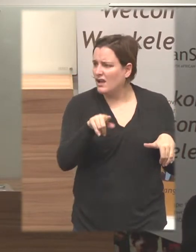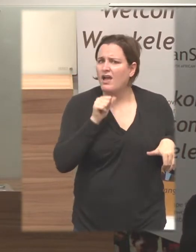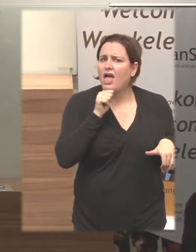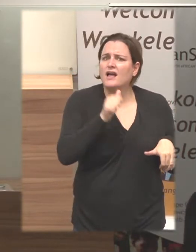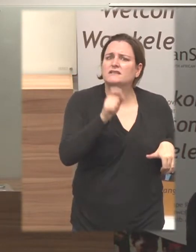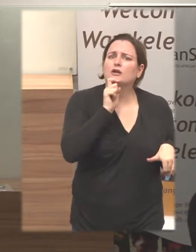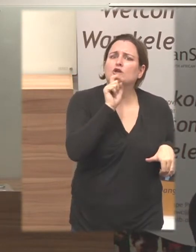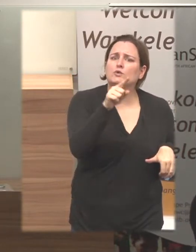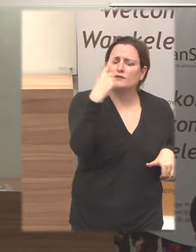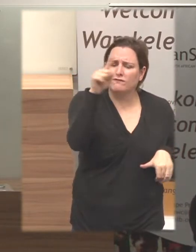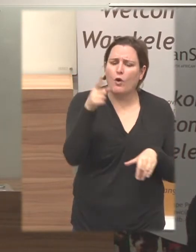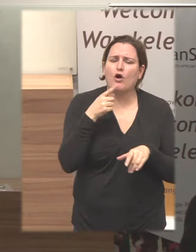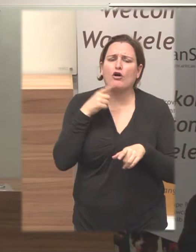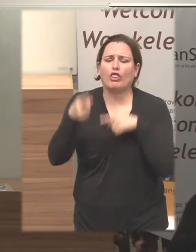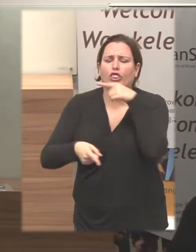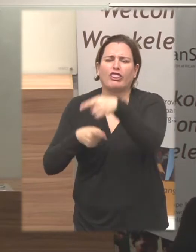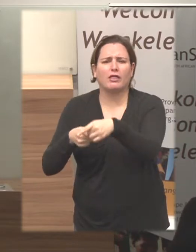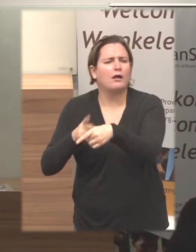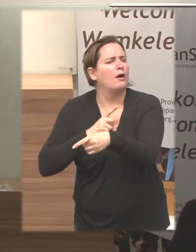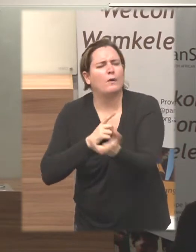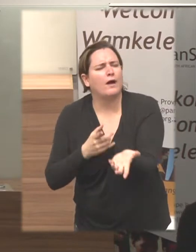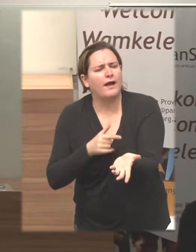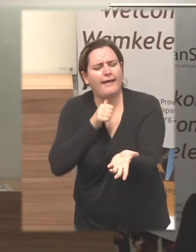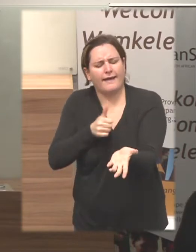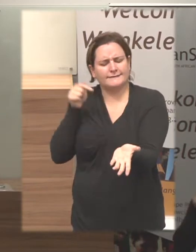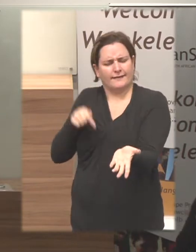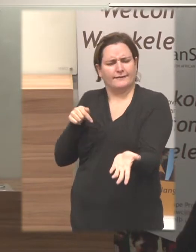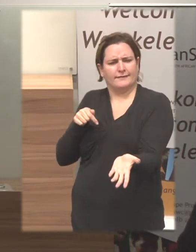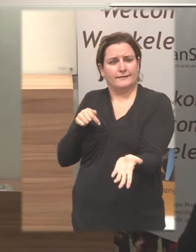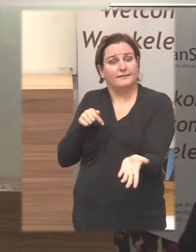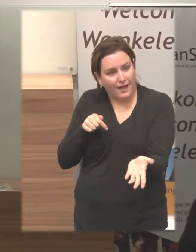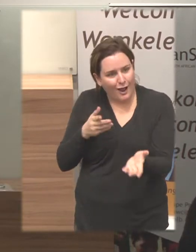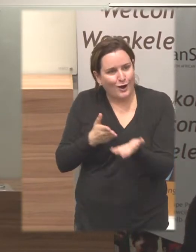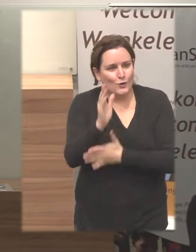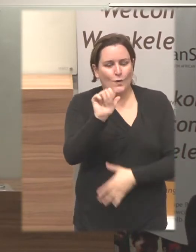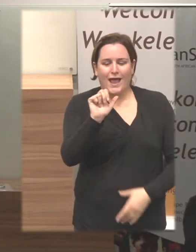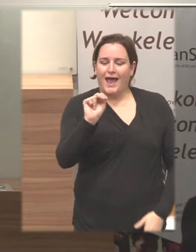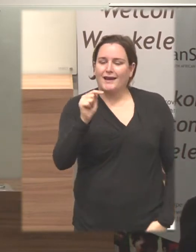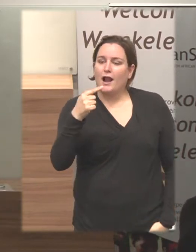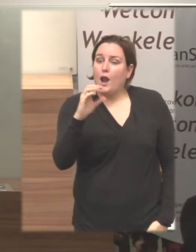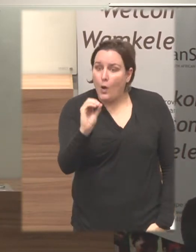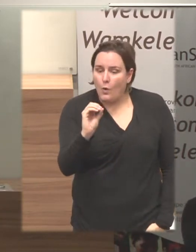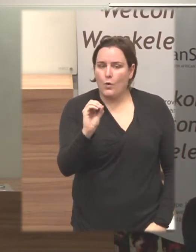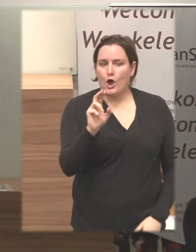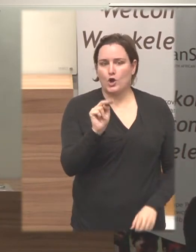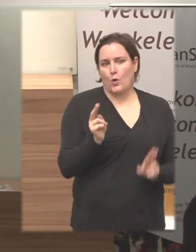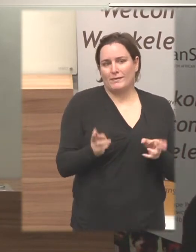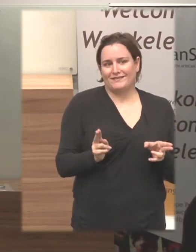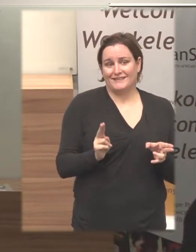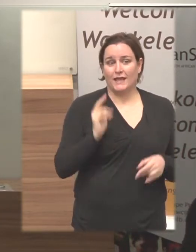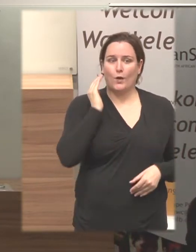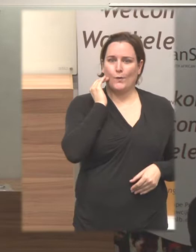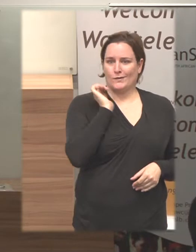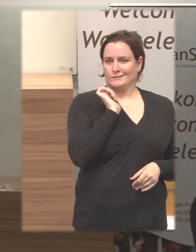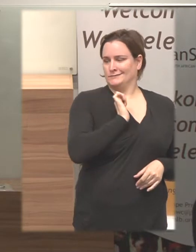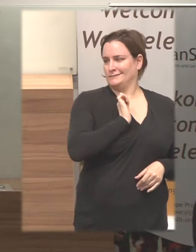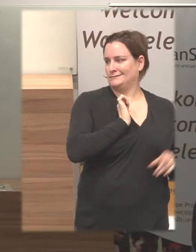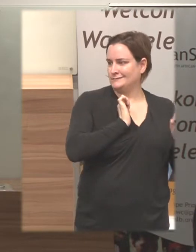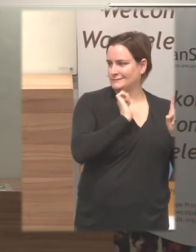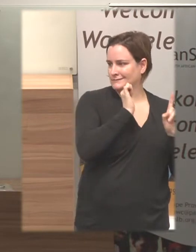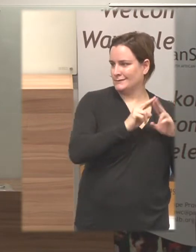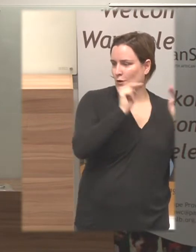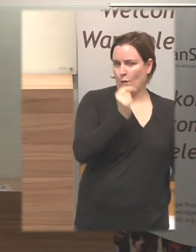used to ridicule somebody. Why? Because of Anglo-normativity and the way that it's linked to the white norms